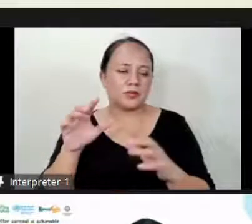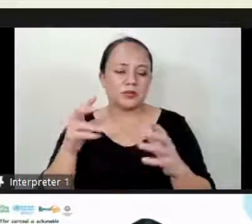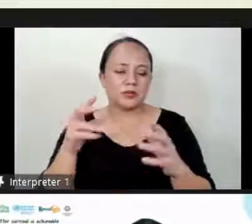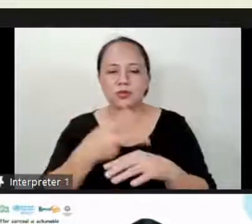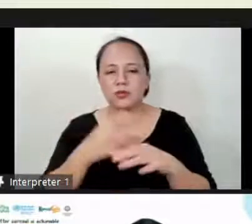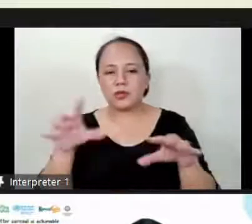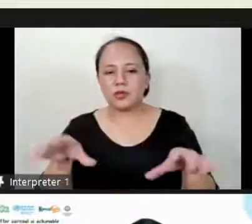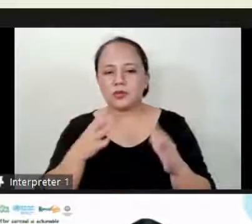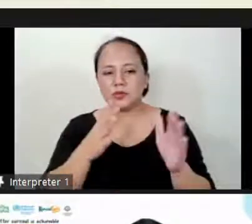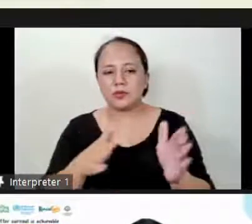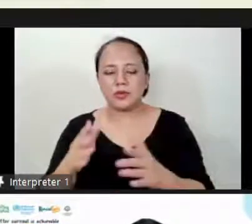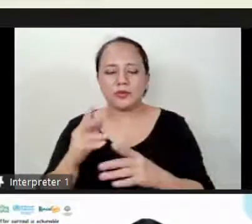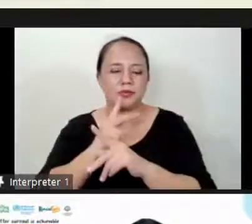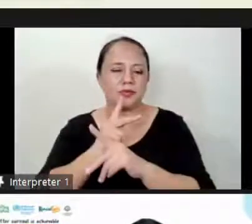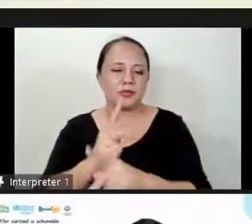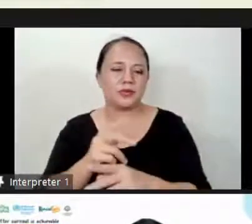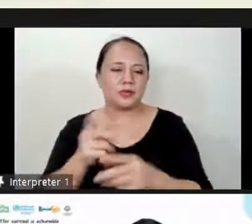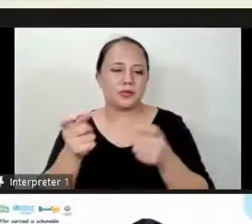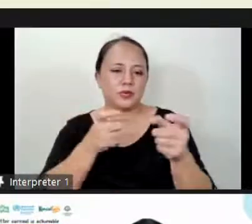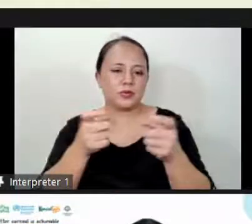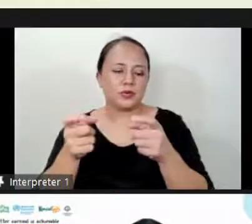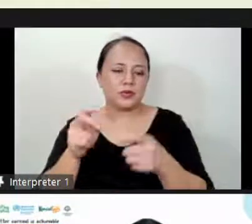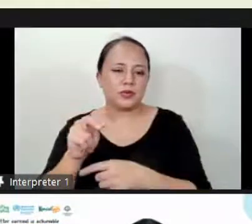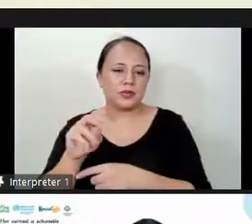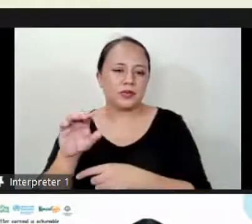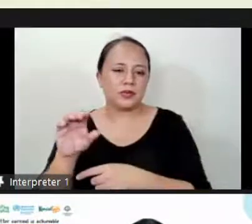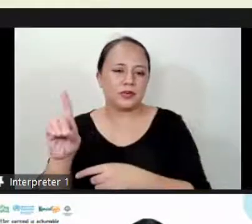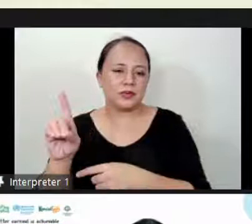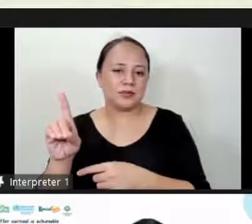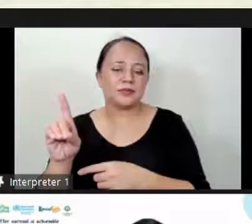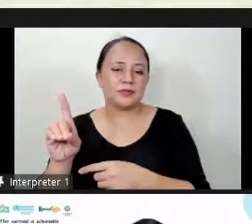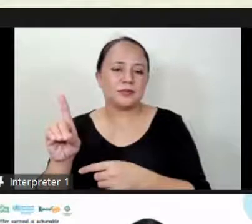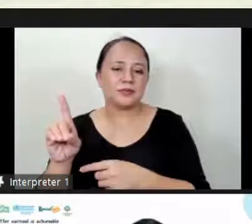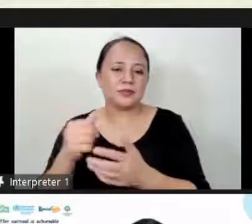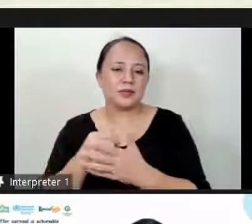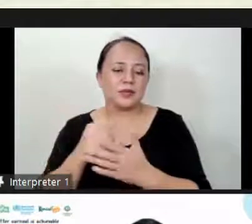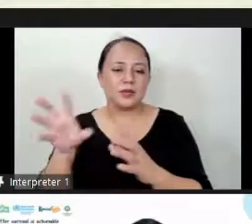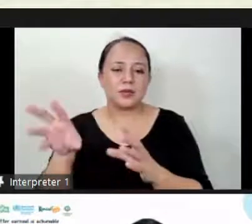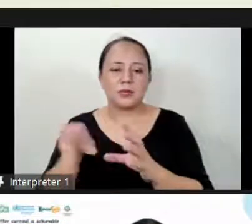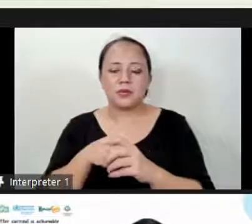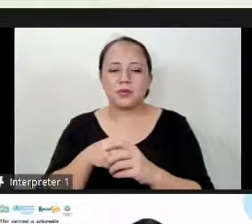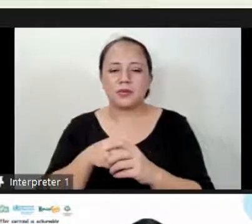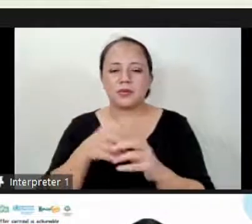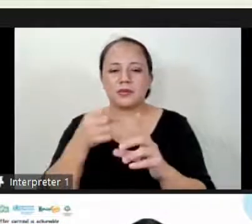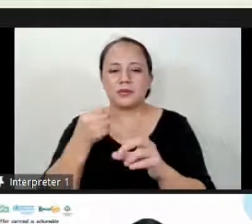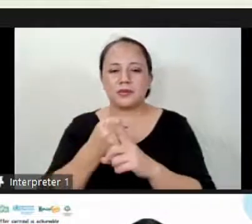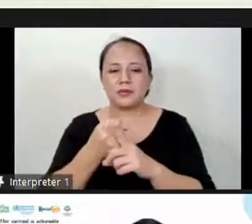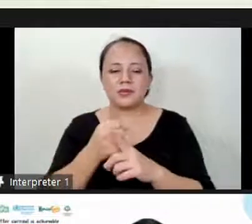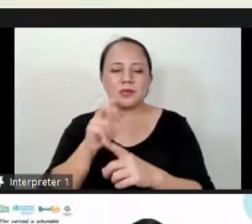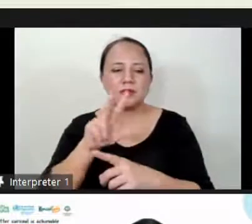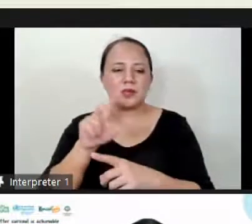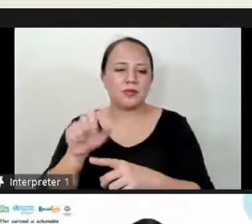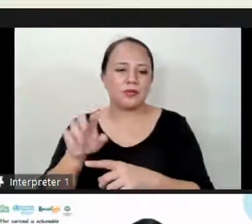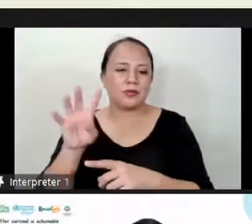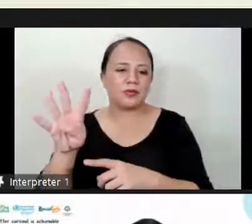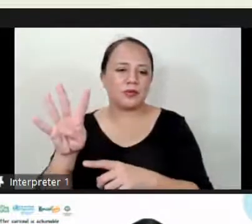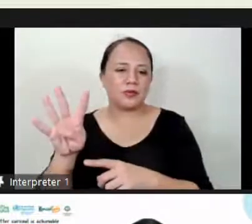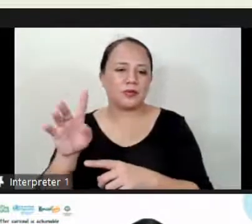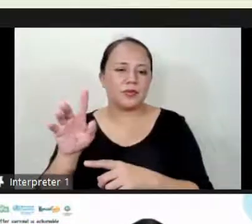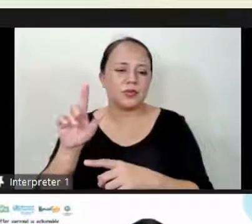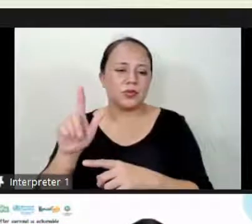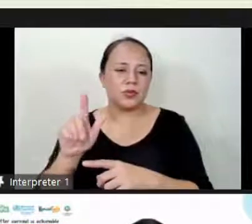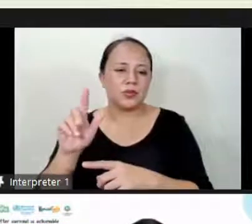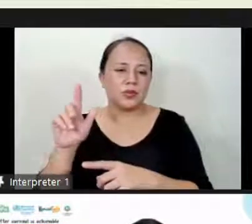for Prevention and Control of NCDs. And of course, as you mentioned, to achieve Target 3.4 of the